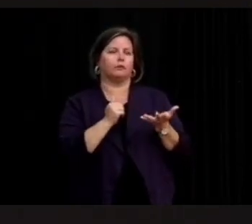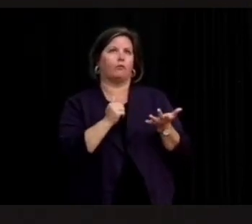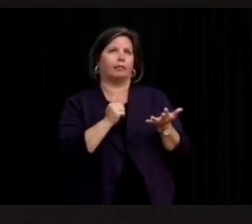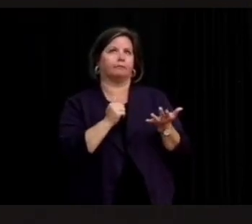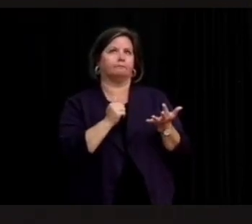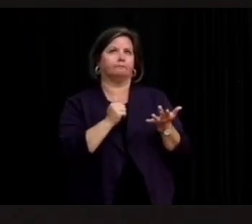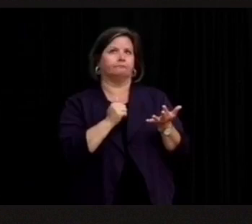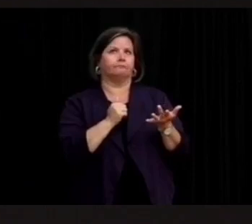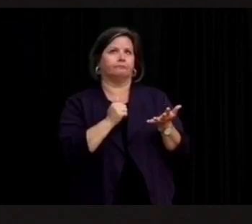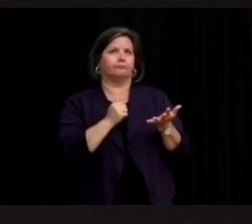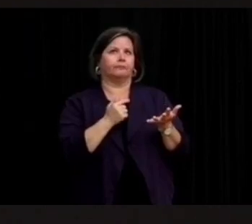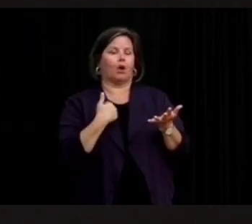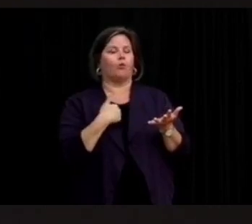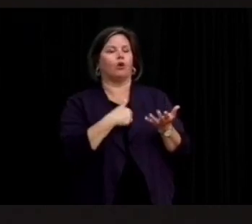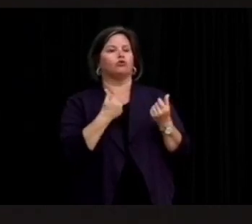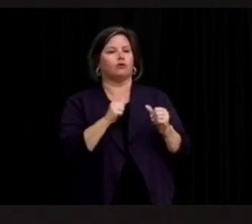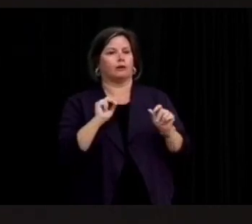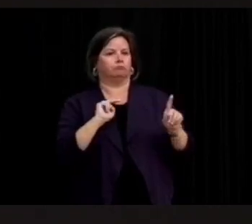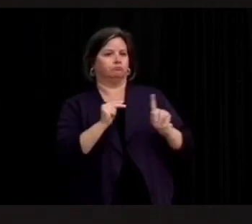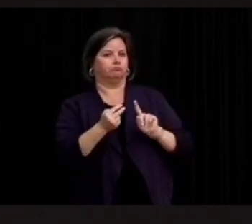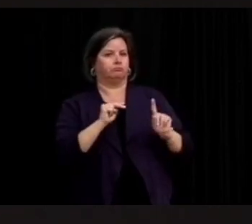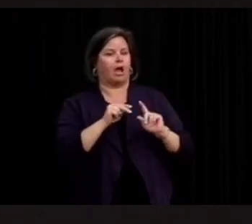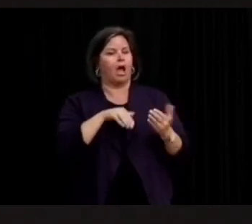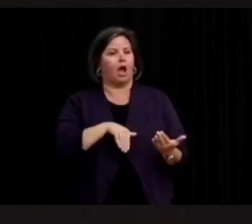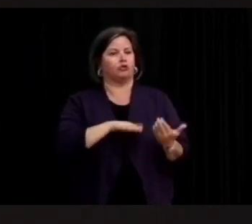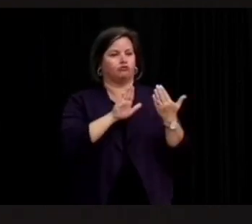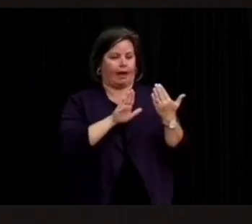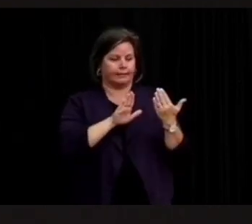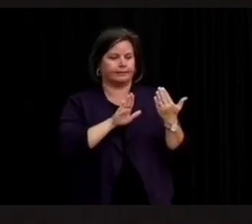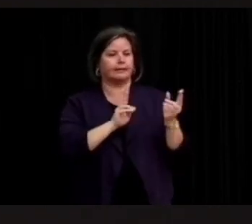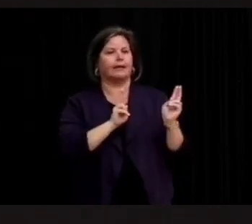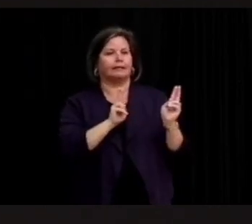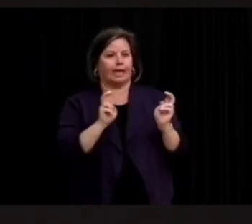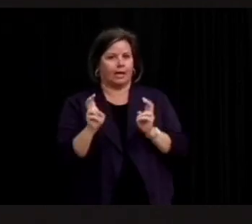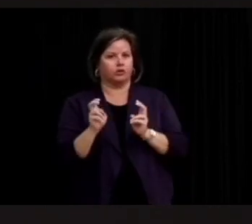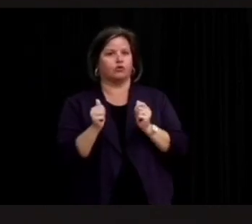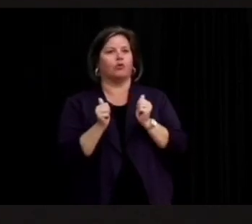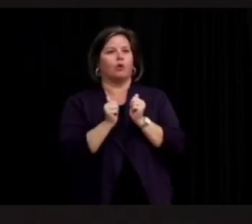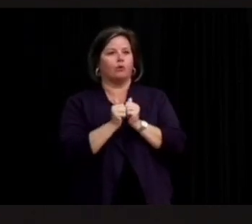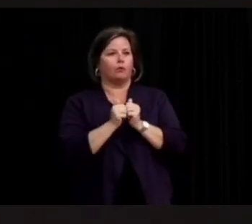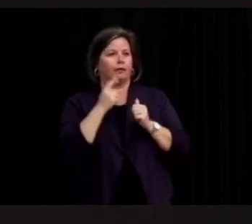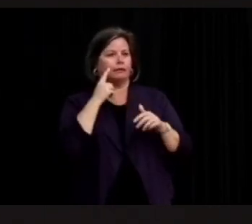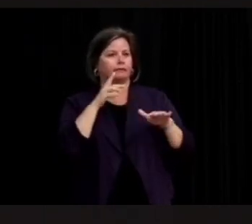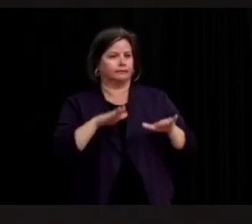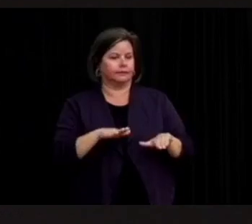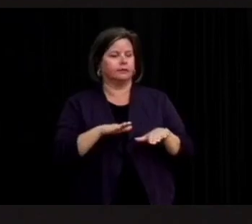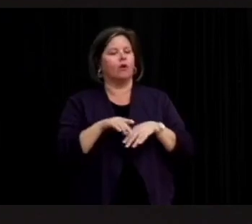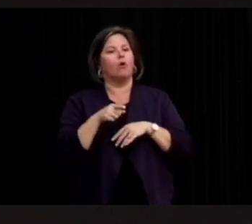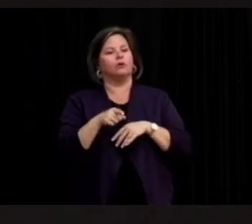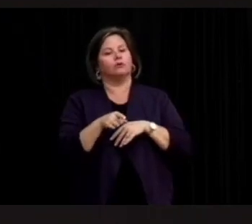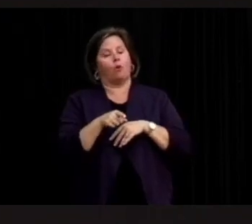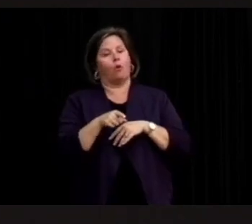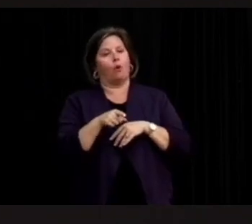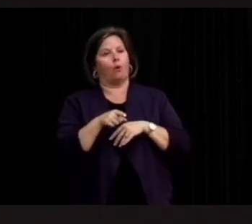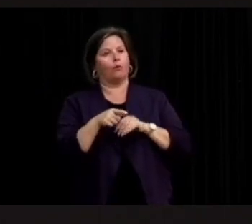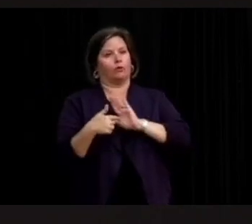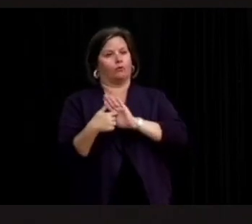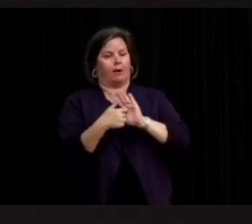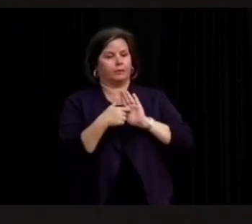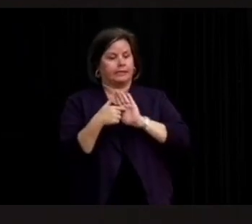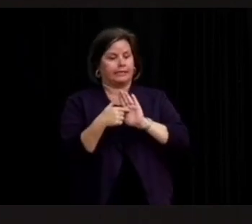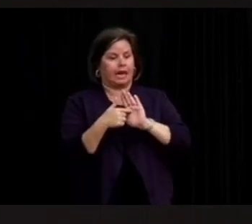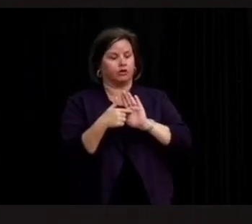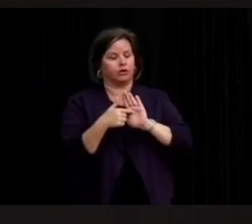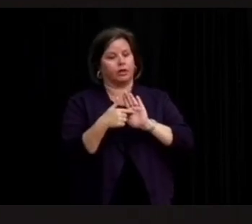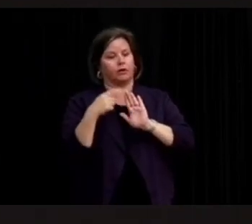of trying to work the angle of addressing sort of the issues around the settlement and buyer representation and all of that. We